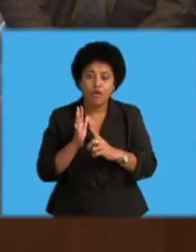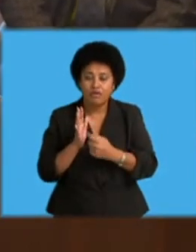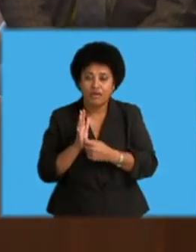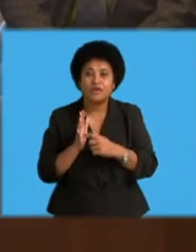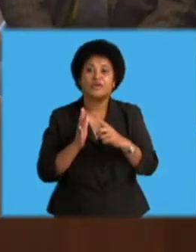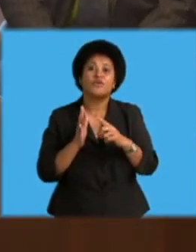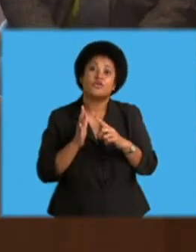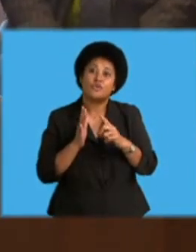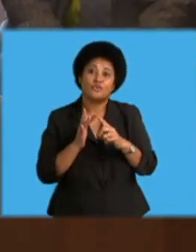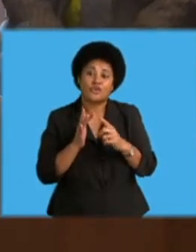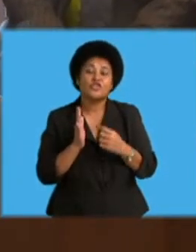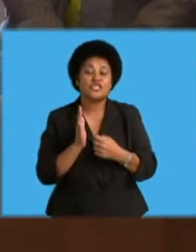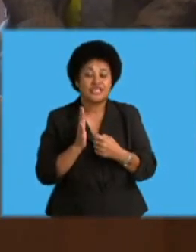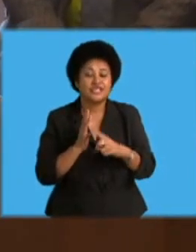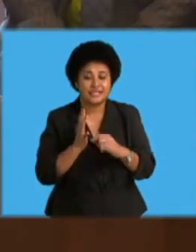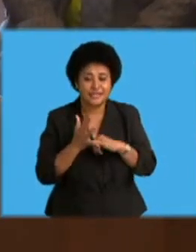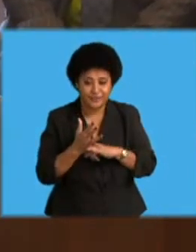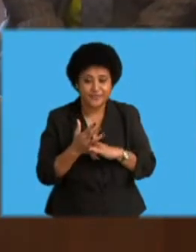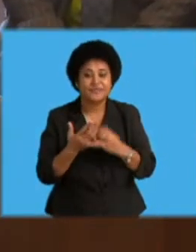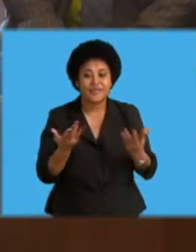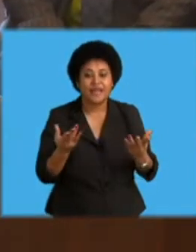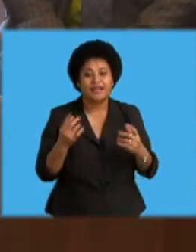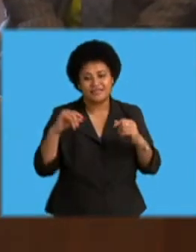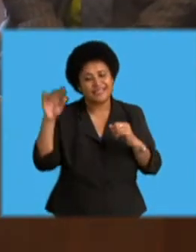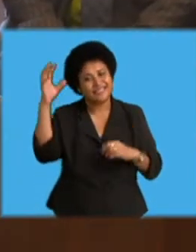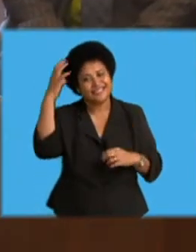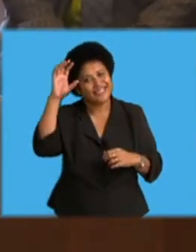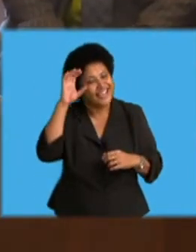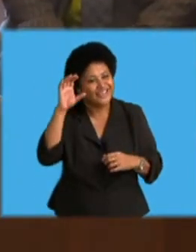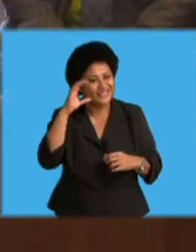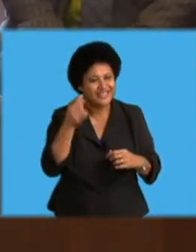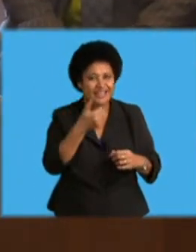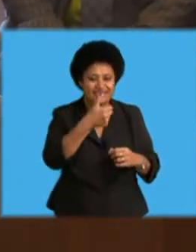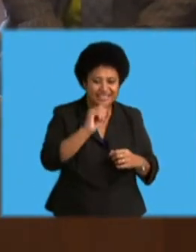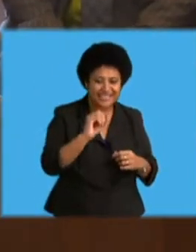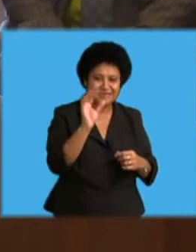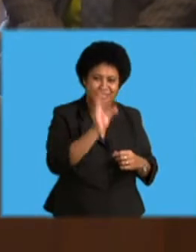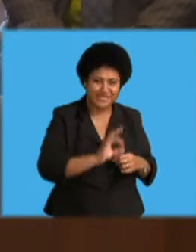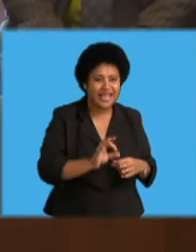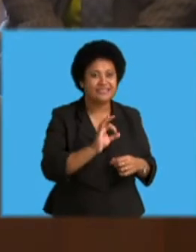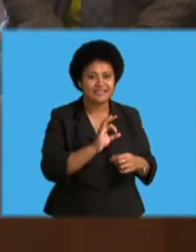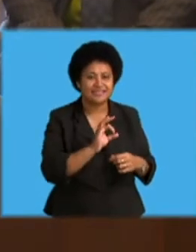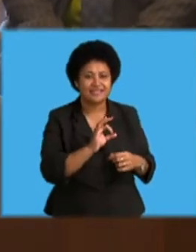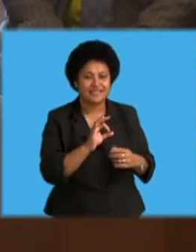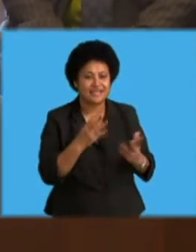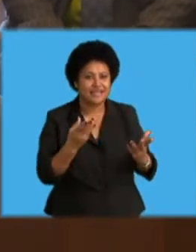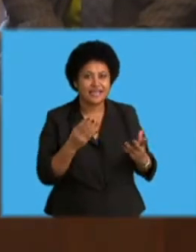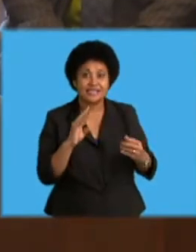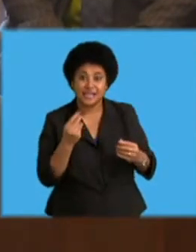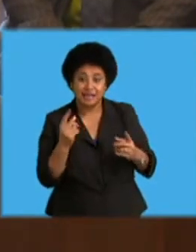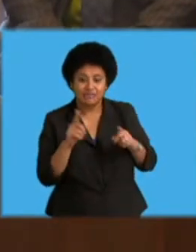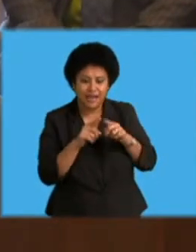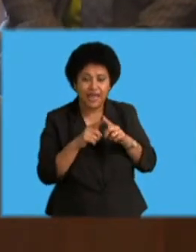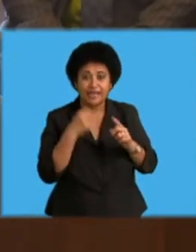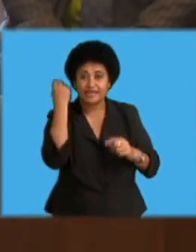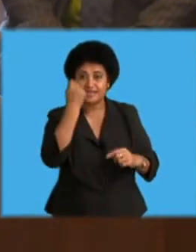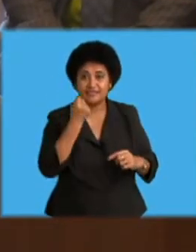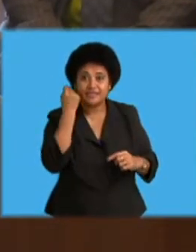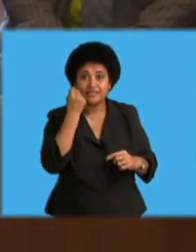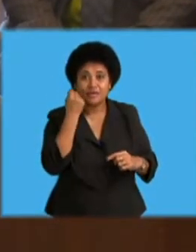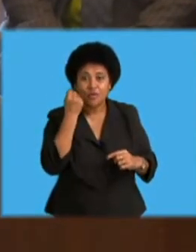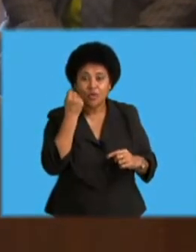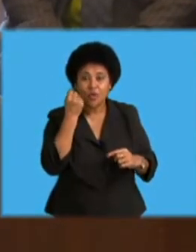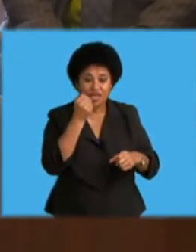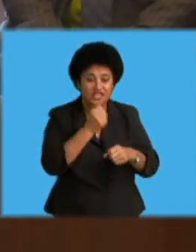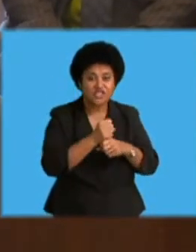is about 63 to 64%. It's in excess of 60% in any case. Countries like even Samoa, their debt to GDP ratio is